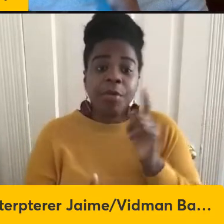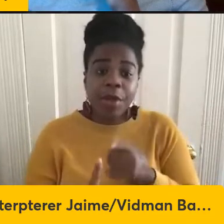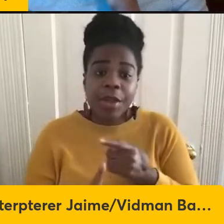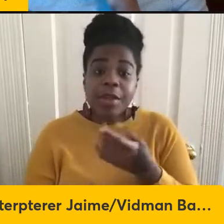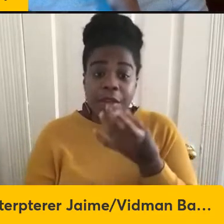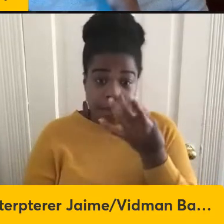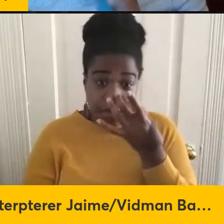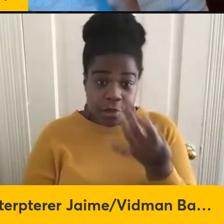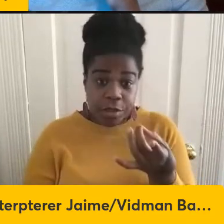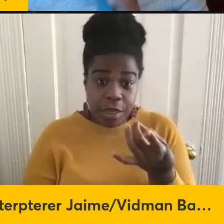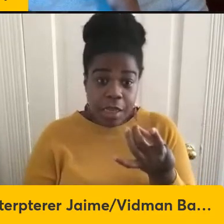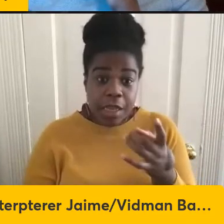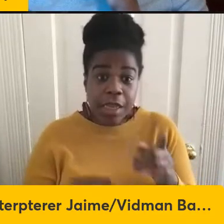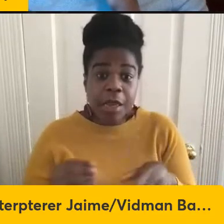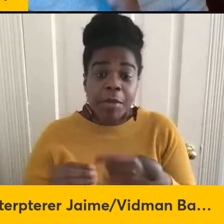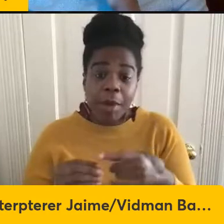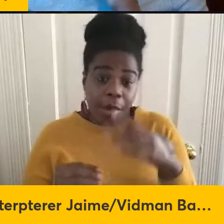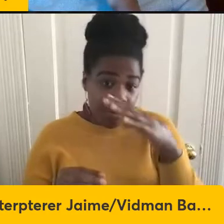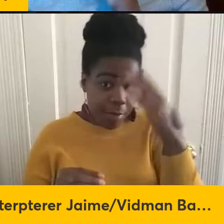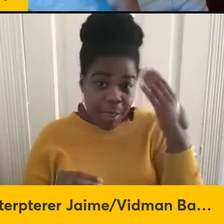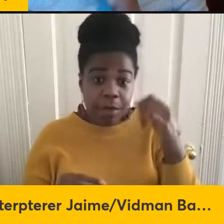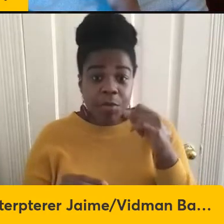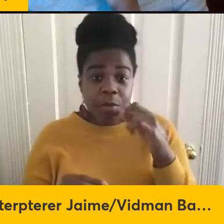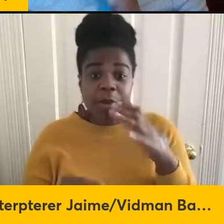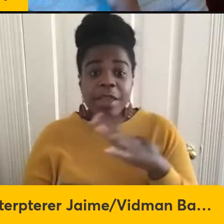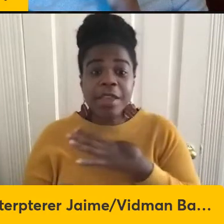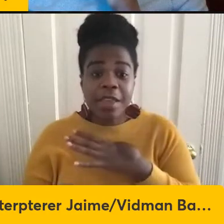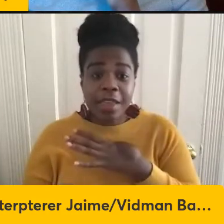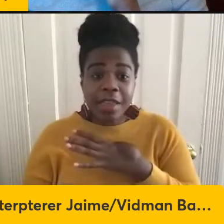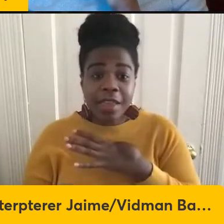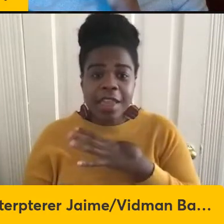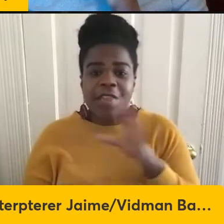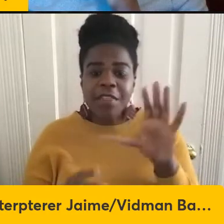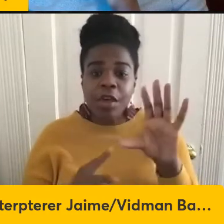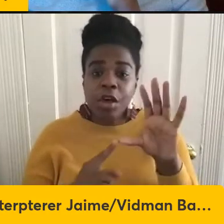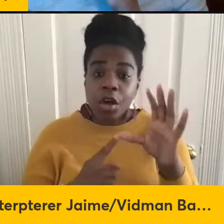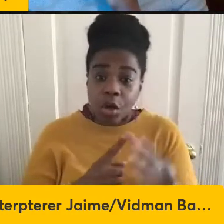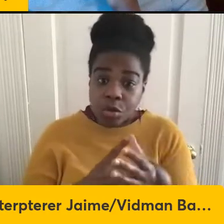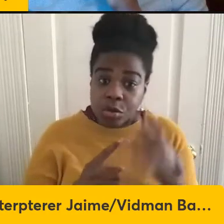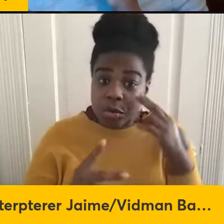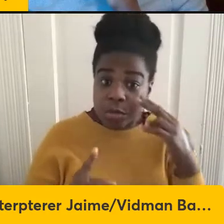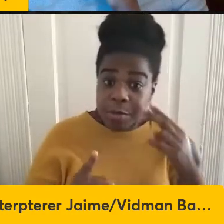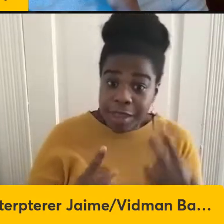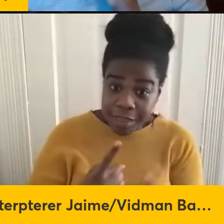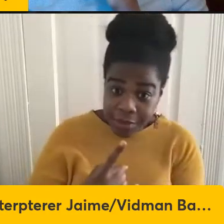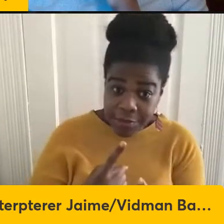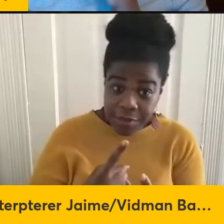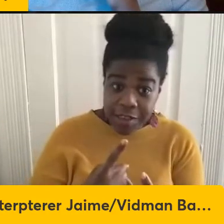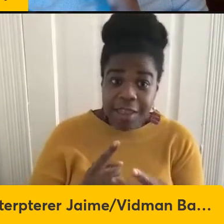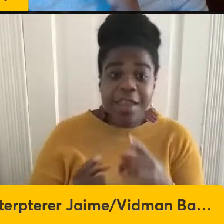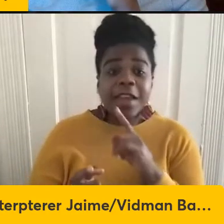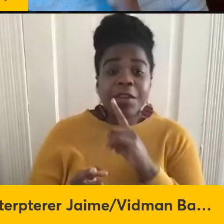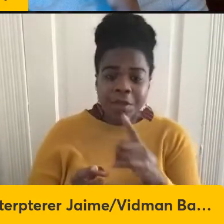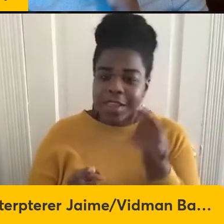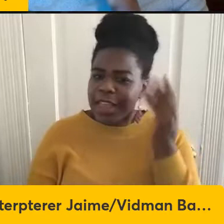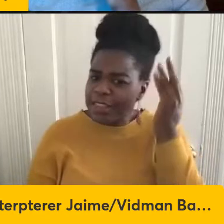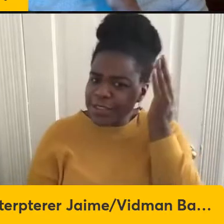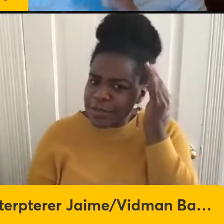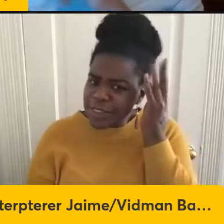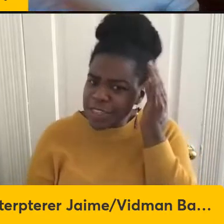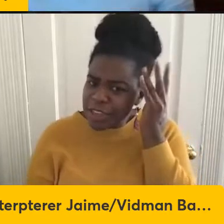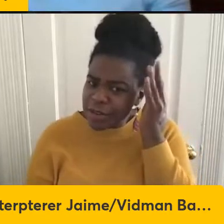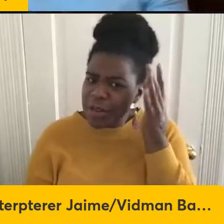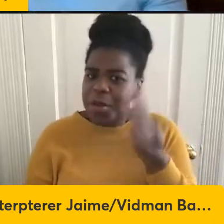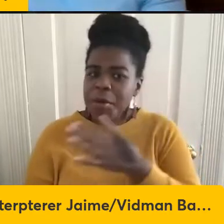interesting when you said about being a Black woman, and from the cultural perspective, this is something that I really have had to think a lot about in this journey